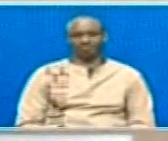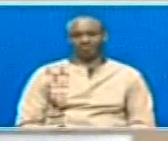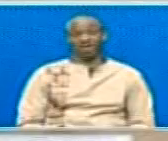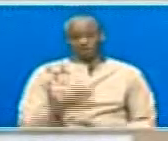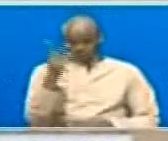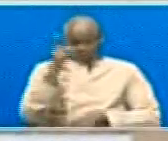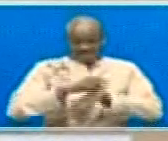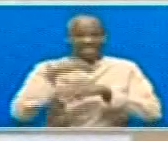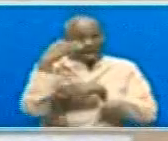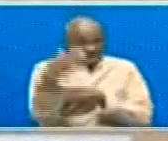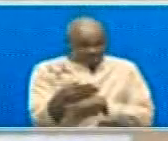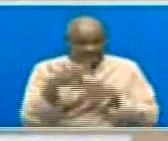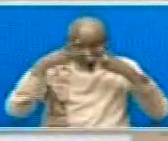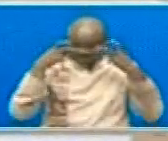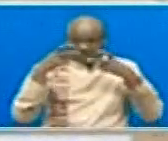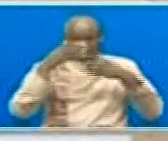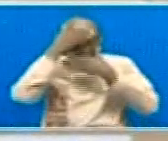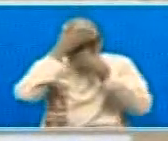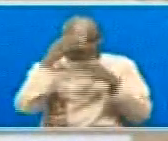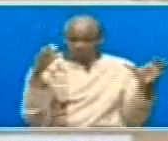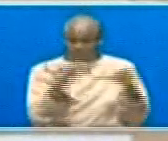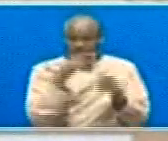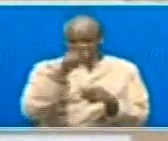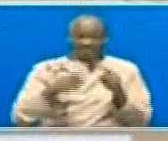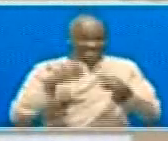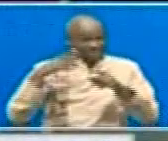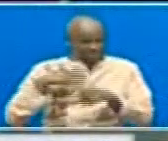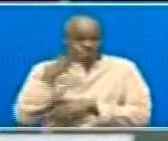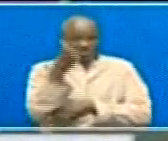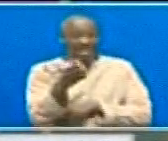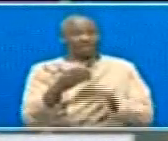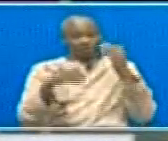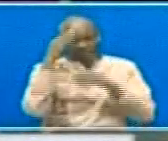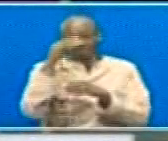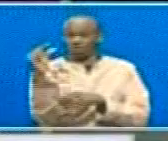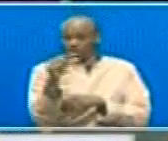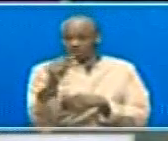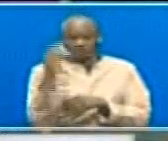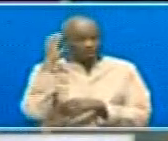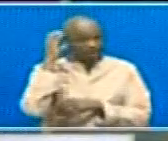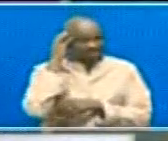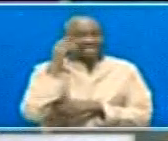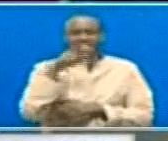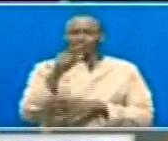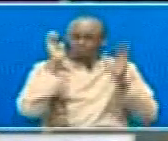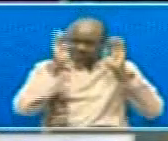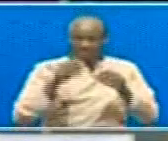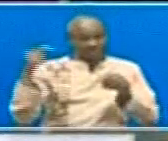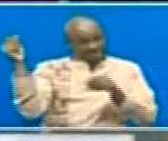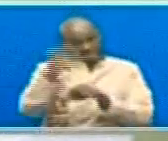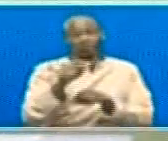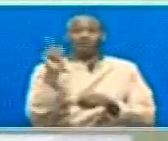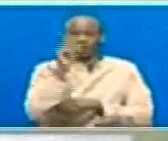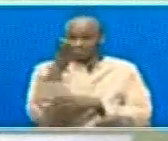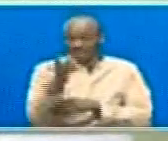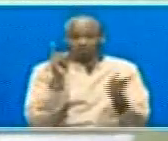Days after Al-Shabaab militants massacred students at Garissa University College, Muslim leaders attending an international Islamic conference in Nairobi met